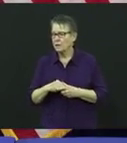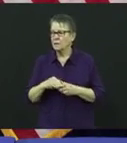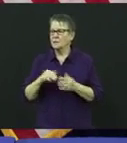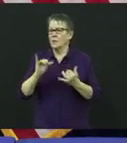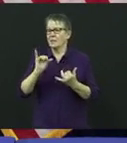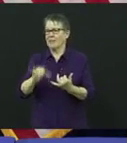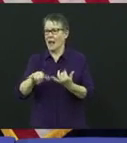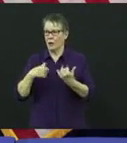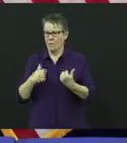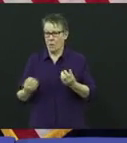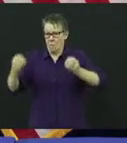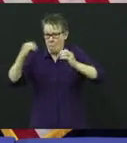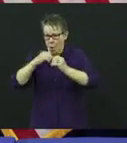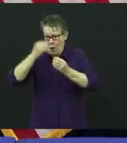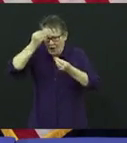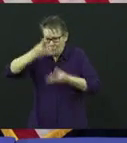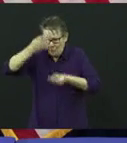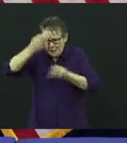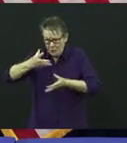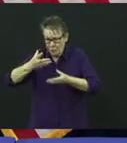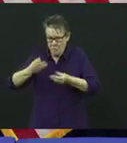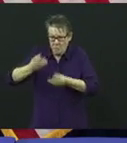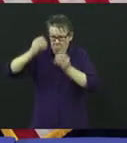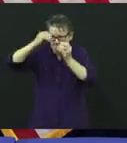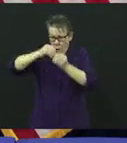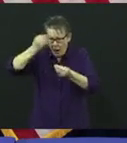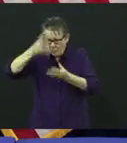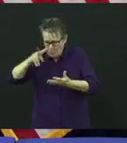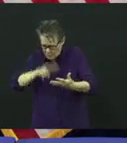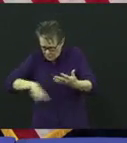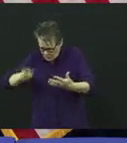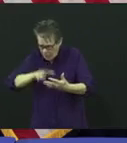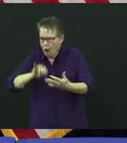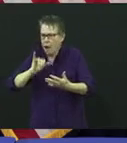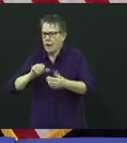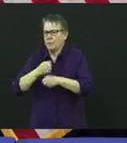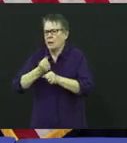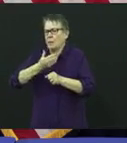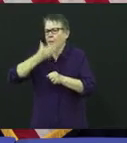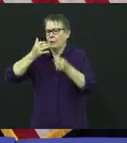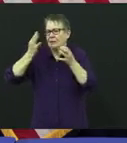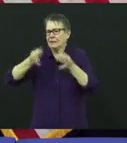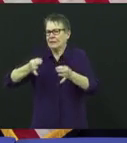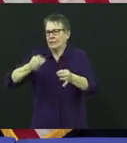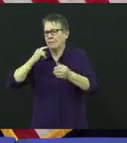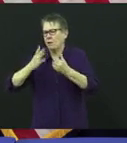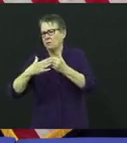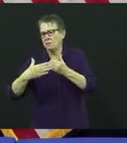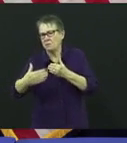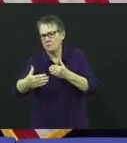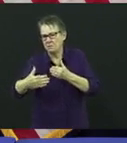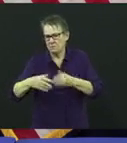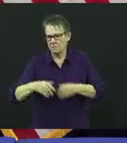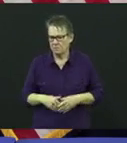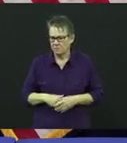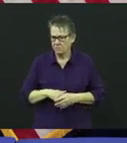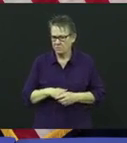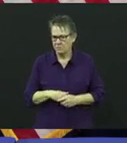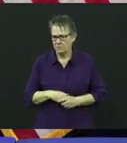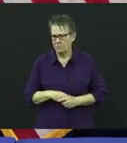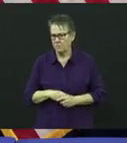different posture in the next few days. John. A couple questions around schools, but also health. In terms of you said to